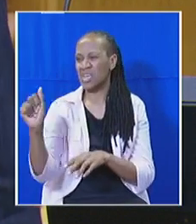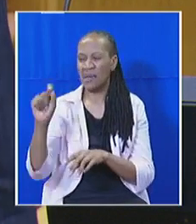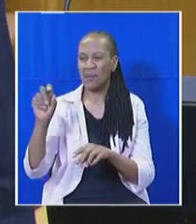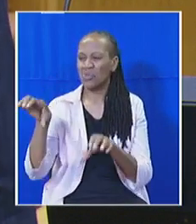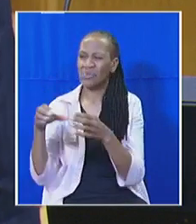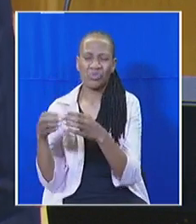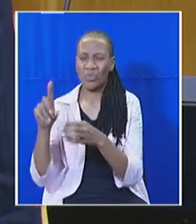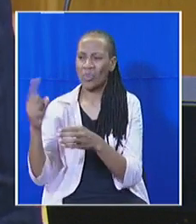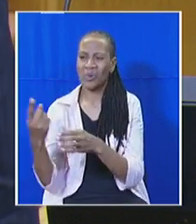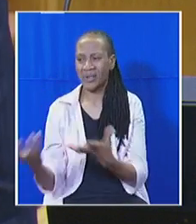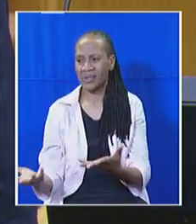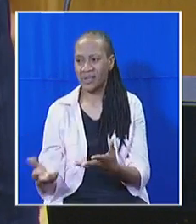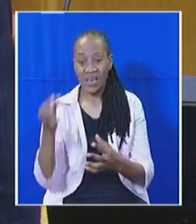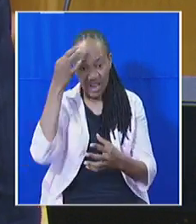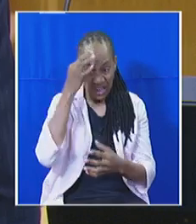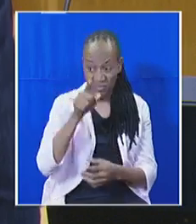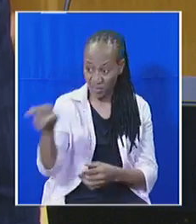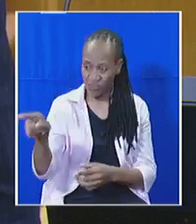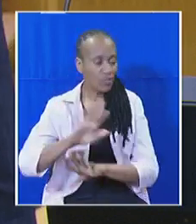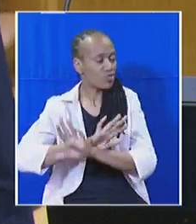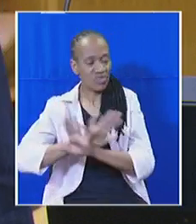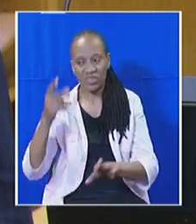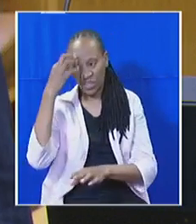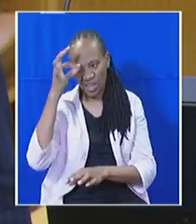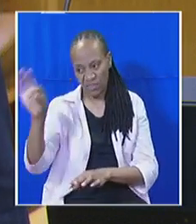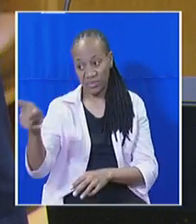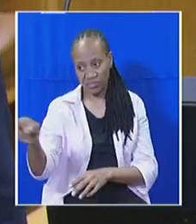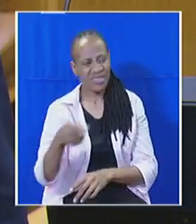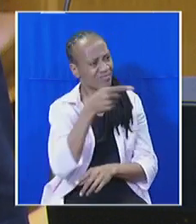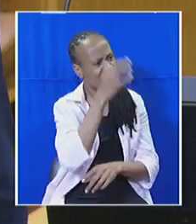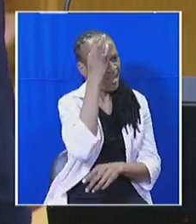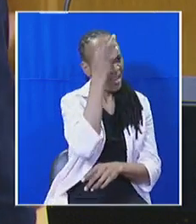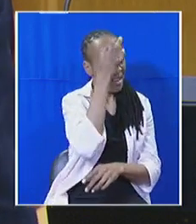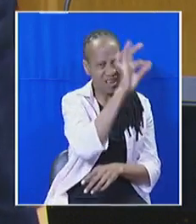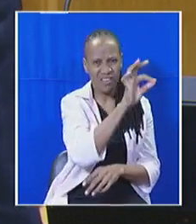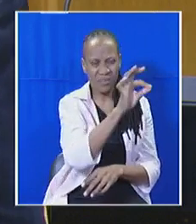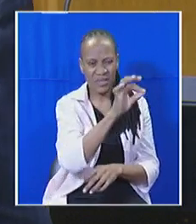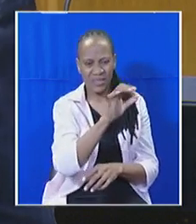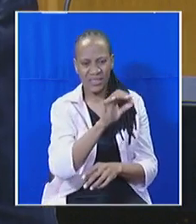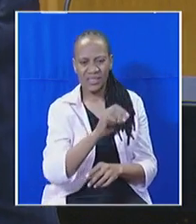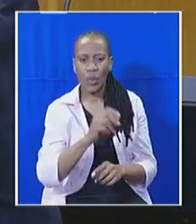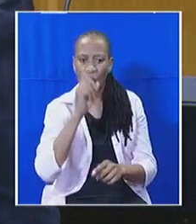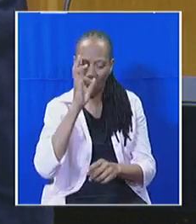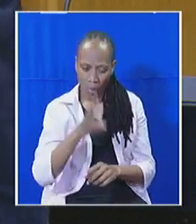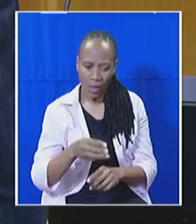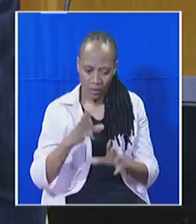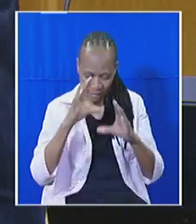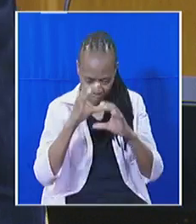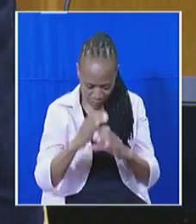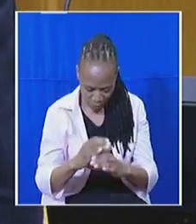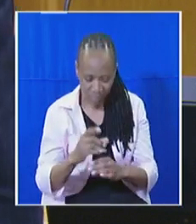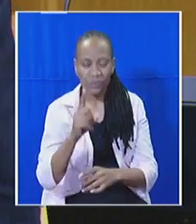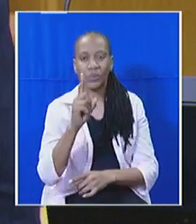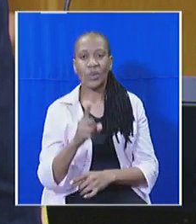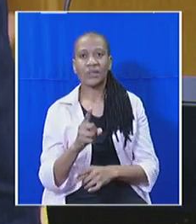being opportunistic. Government does not have a single focus or priority. There are